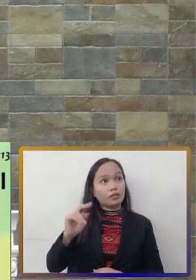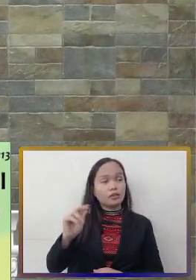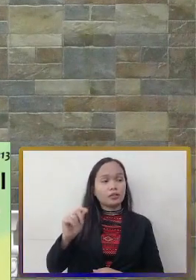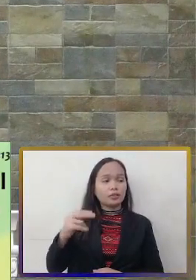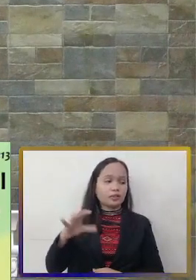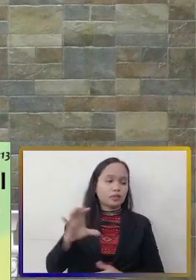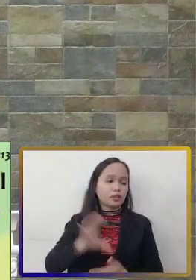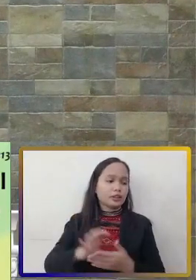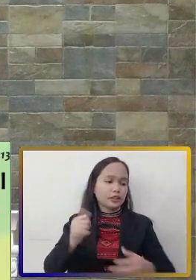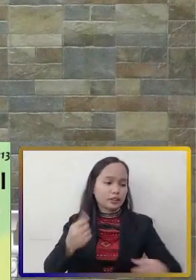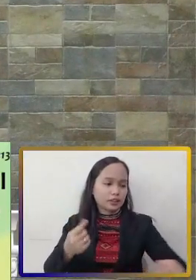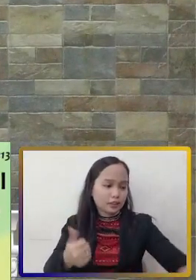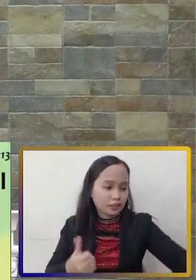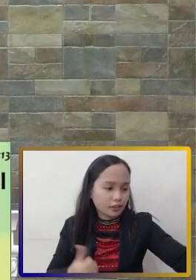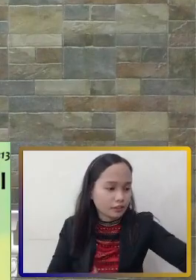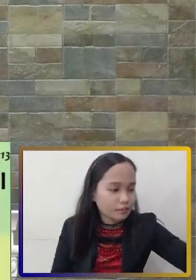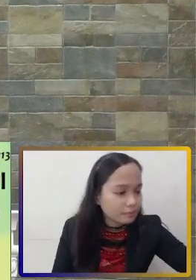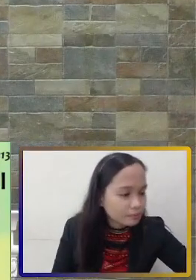10.